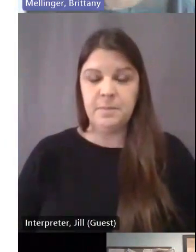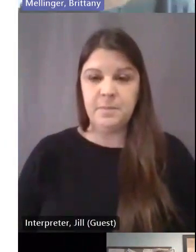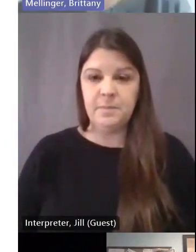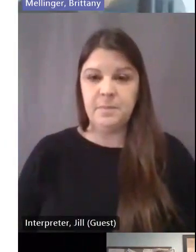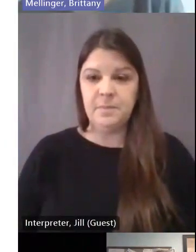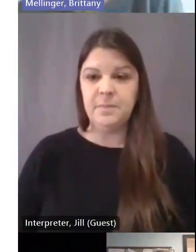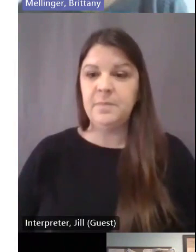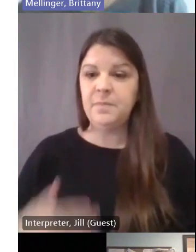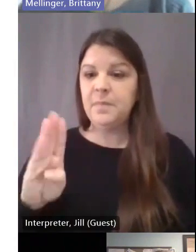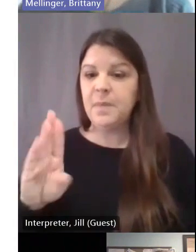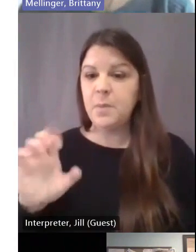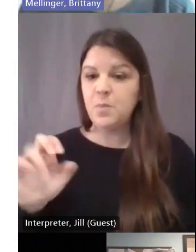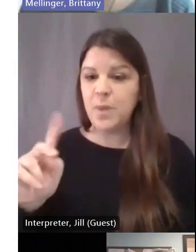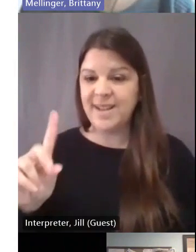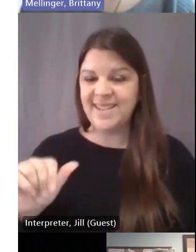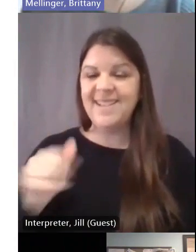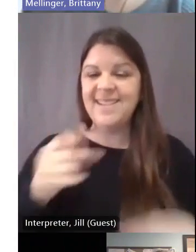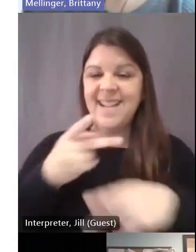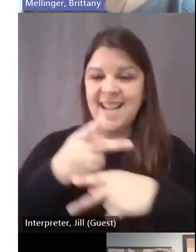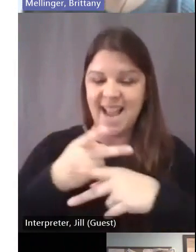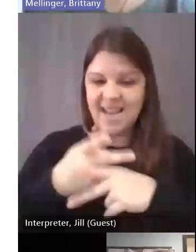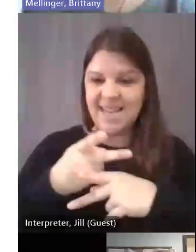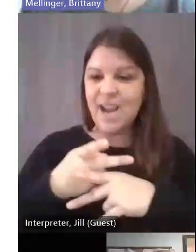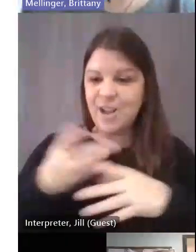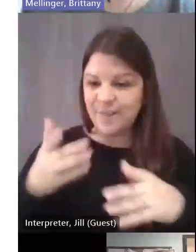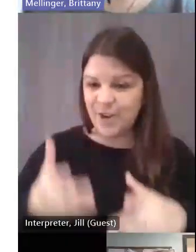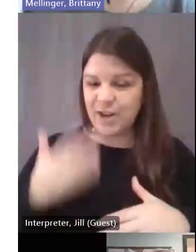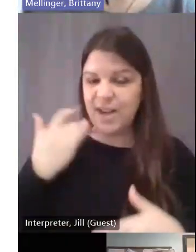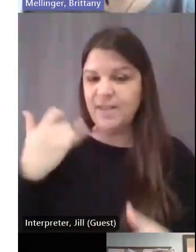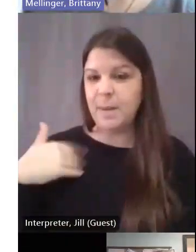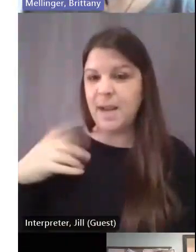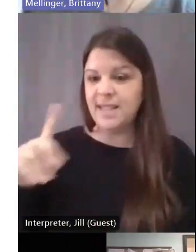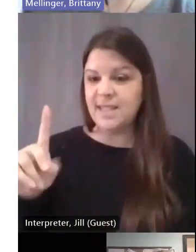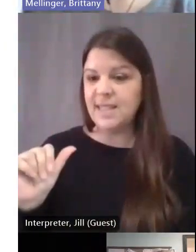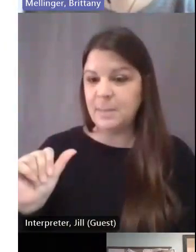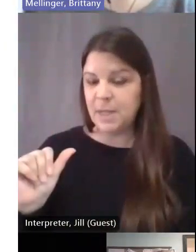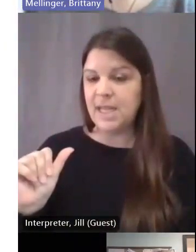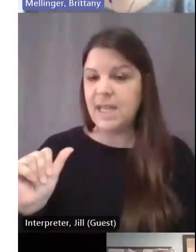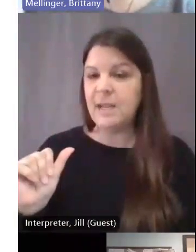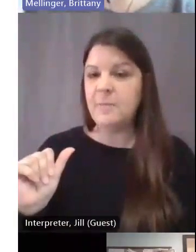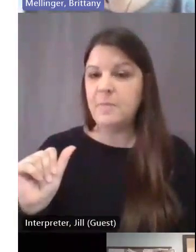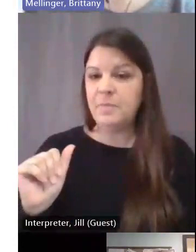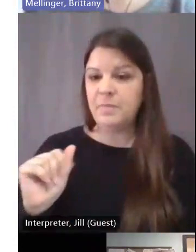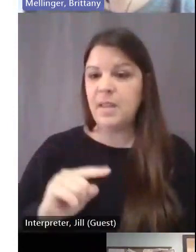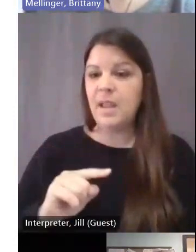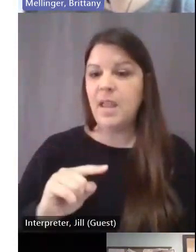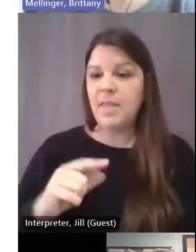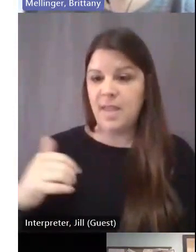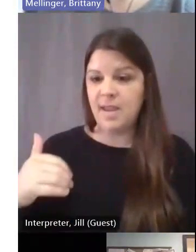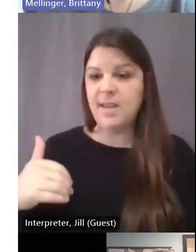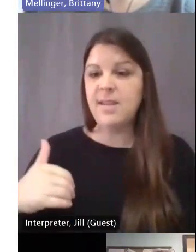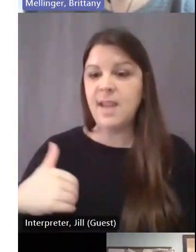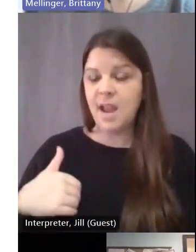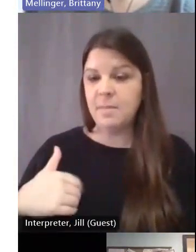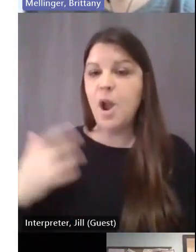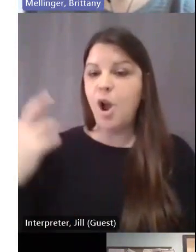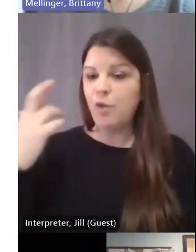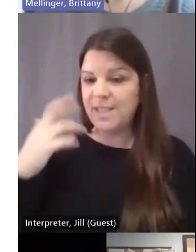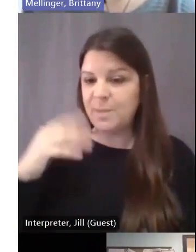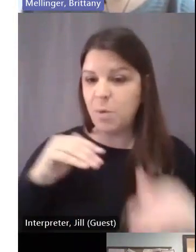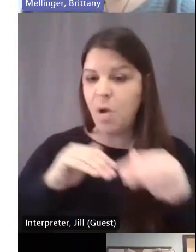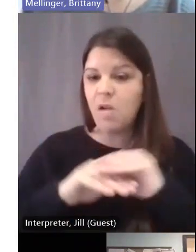Thank you, Brenda. A caregiver, absolutely. If someone has a disability, if a resident has a disability, they can make a reasonable